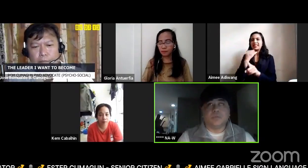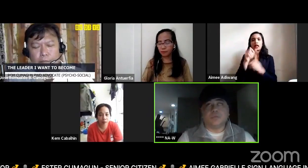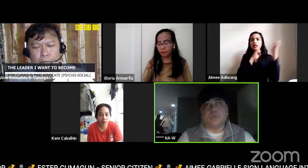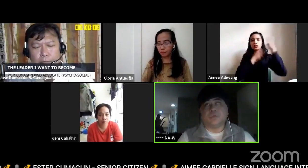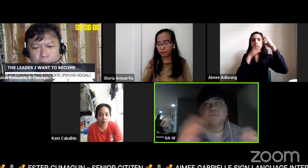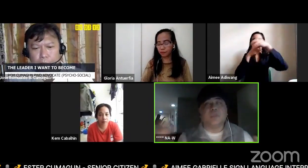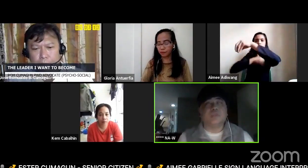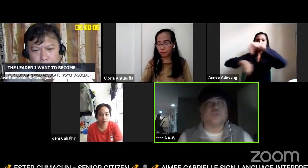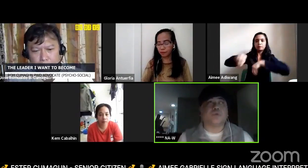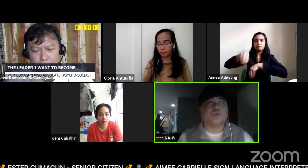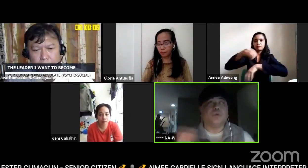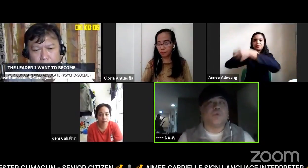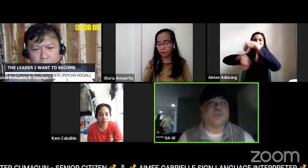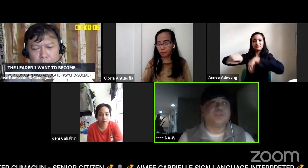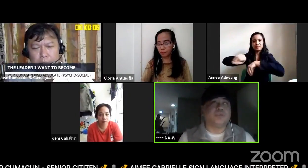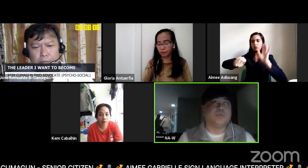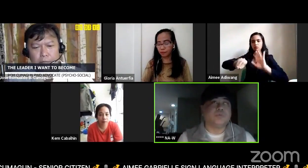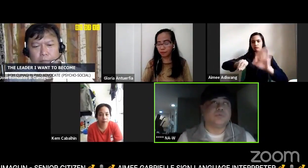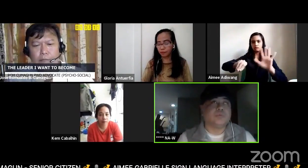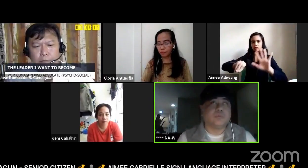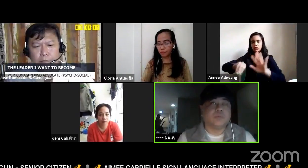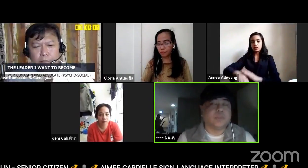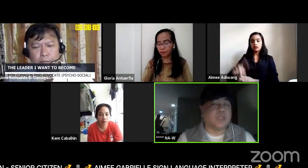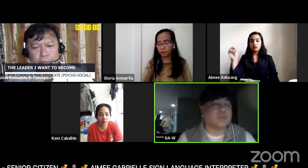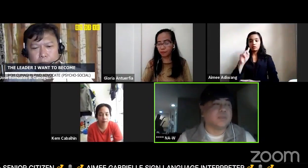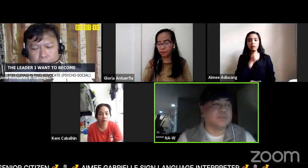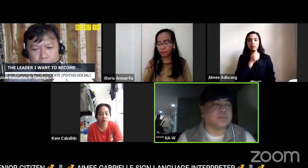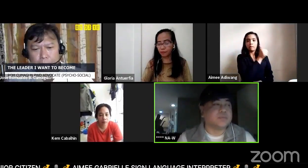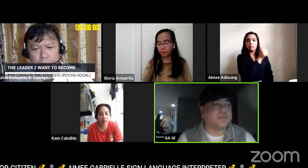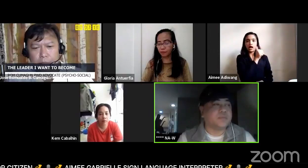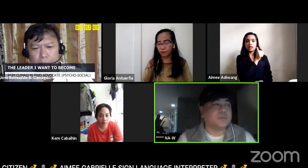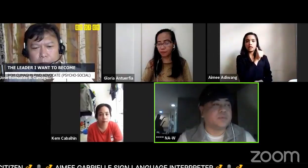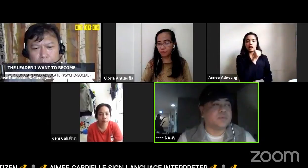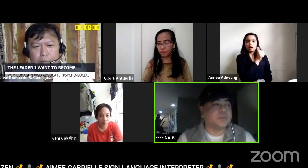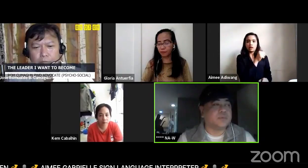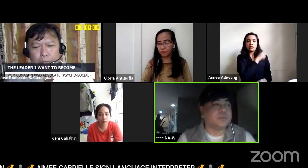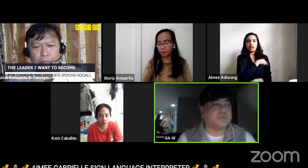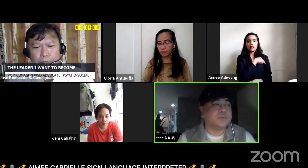the laws of nature rewards you 10 times.